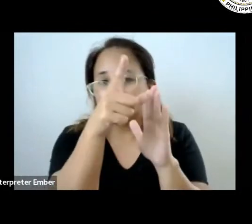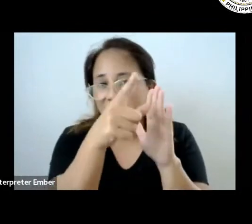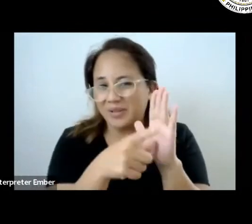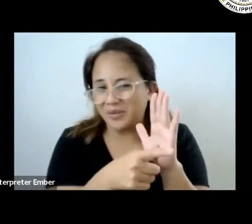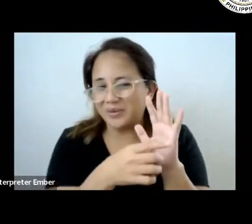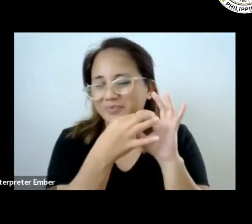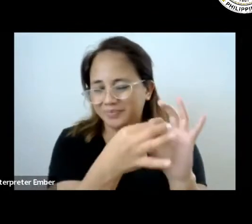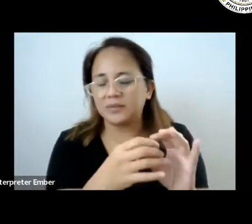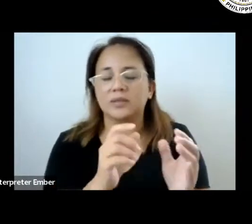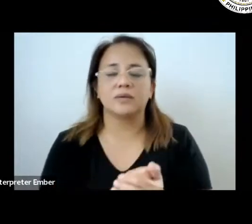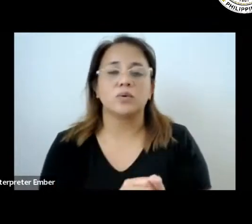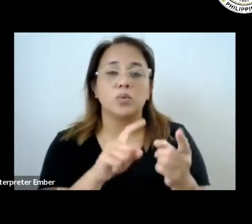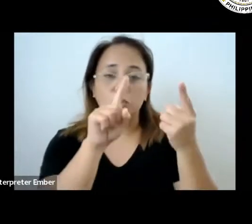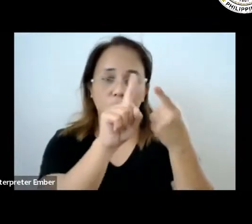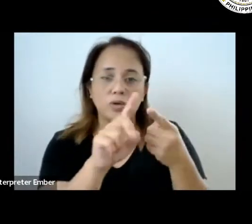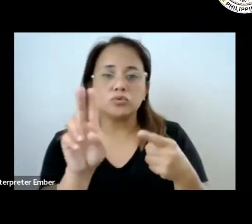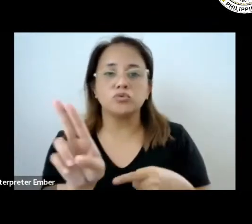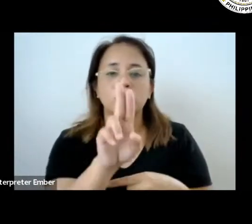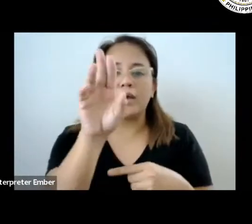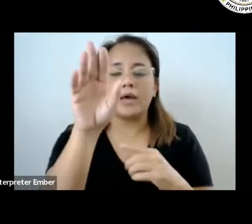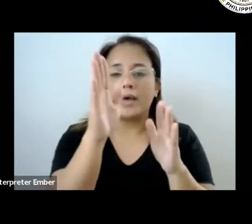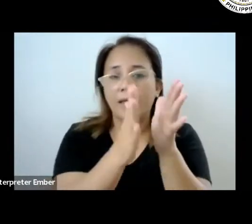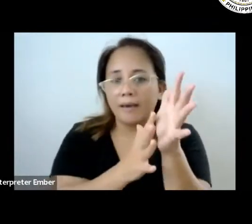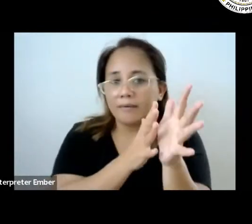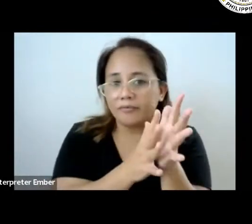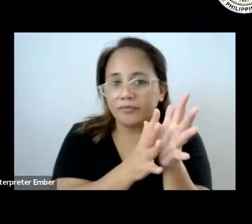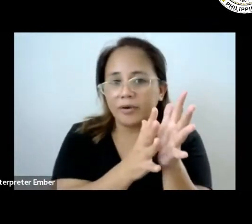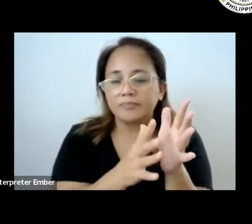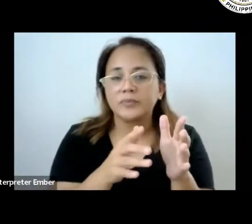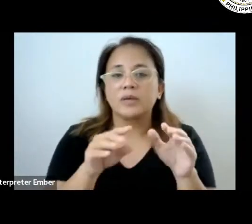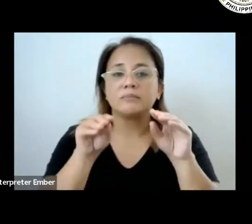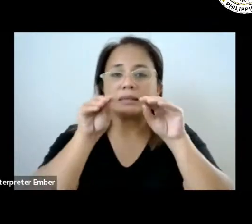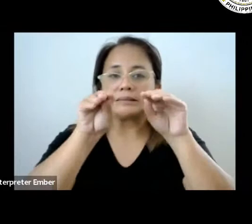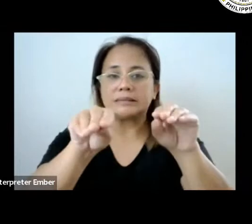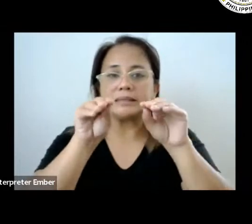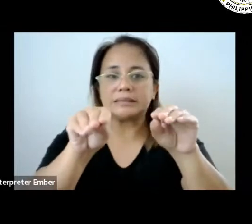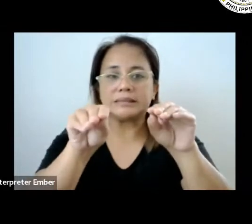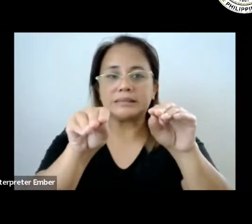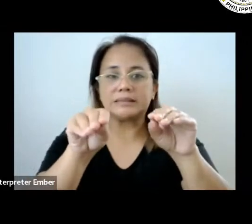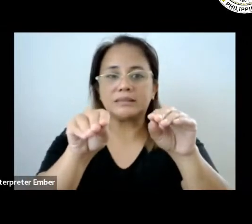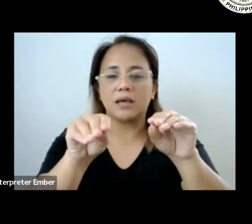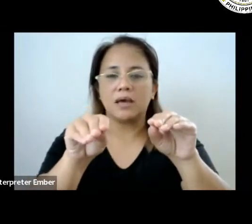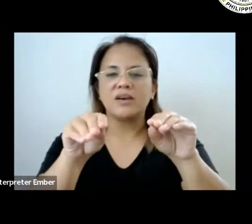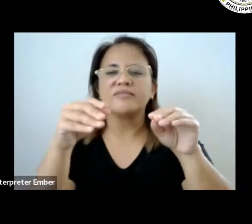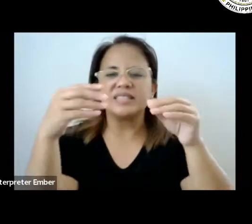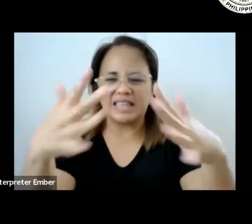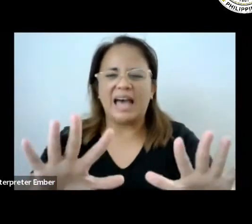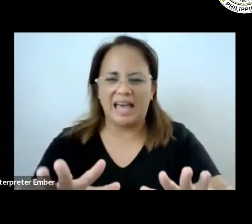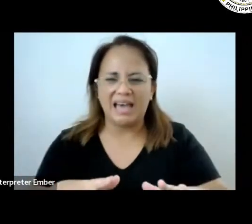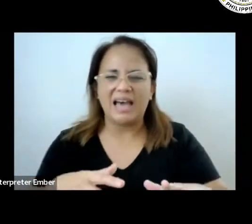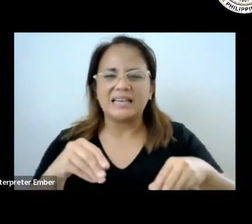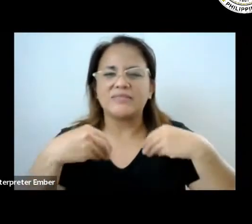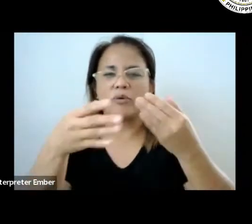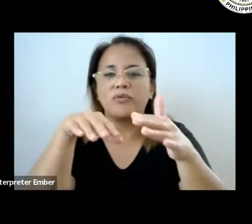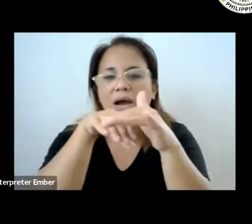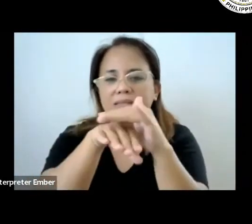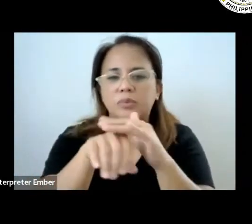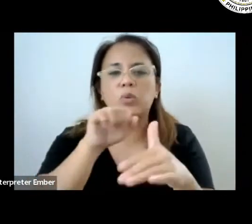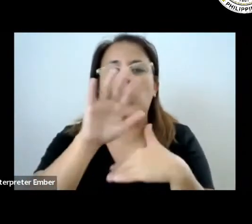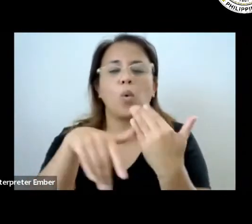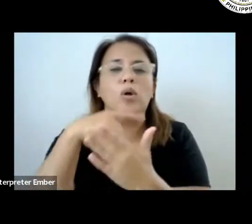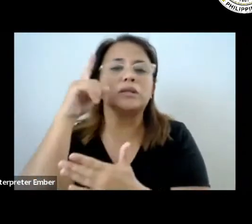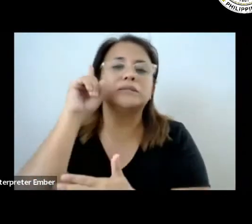One. Use of FSL as medium of instruction is a given for accessibility of all